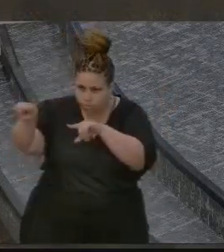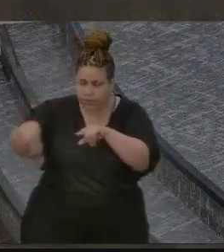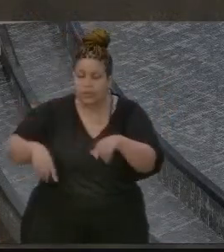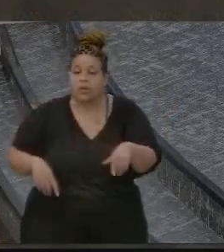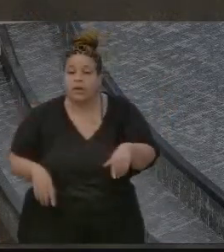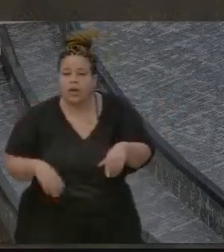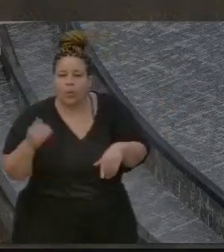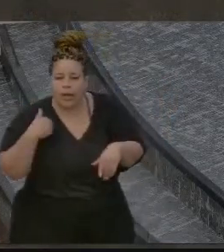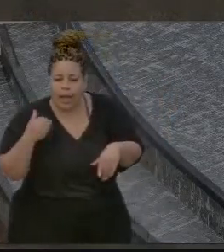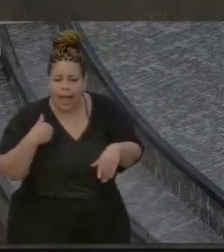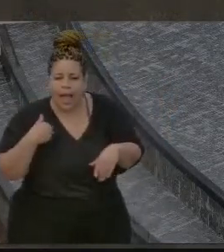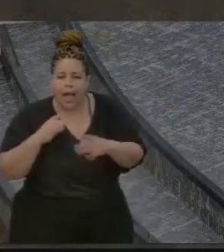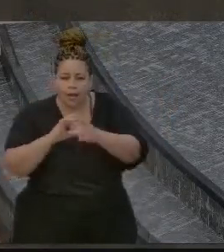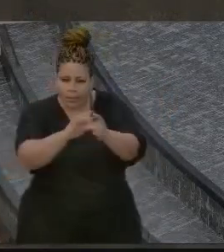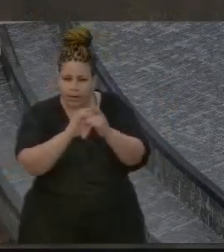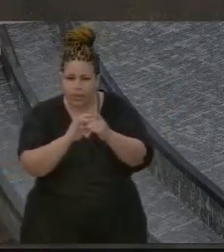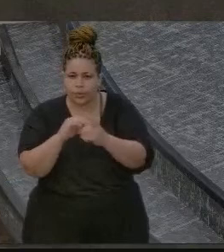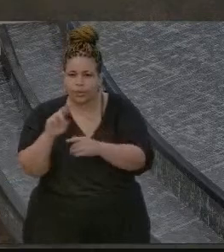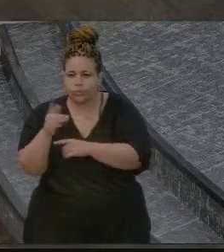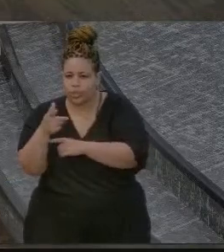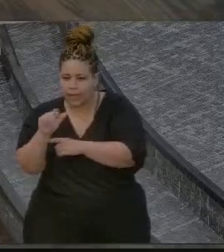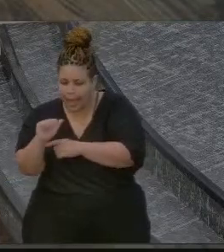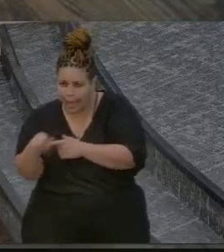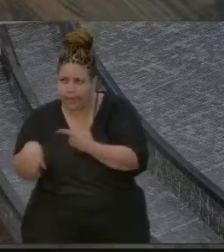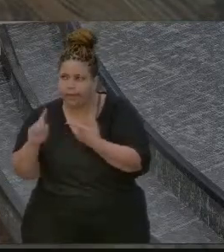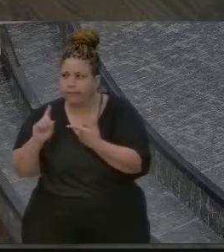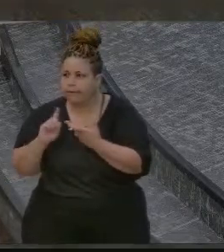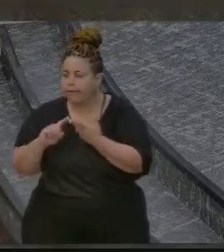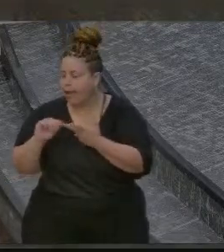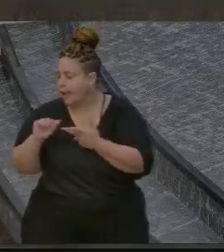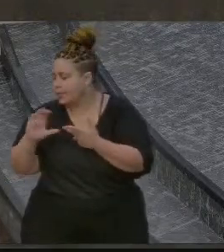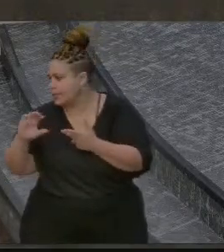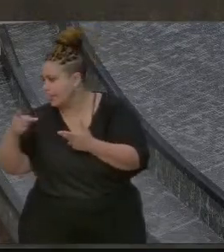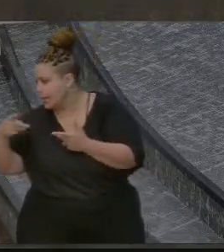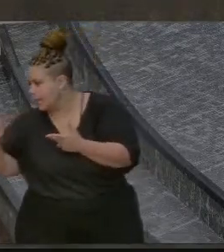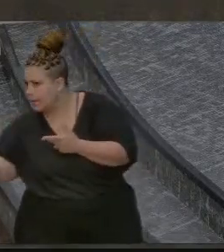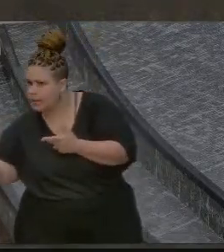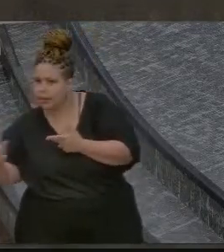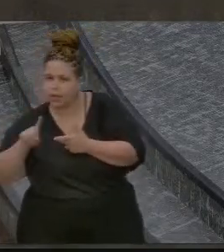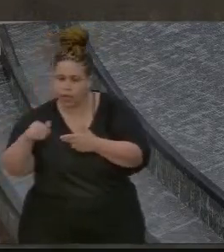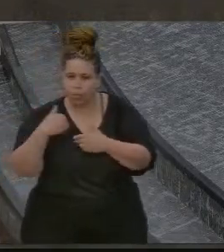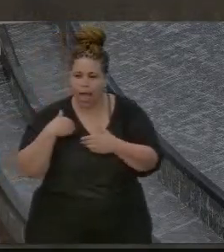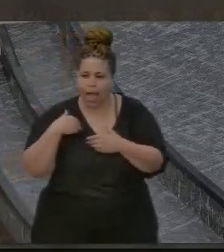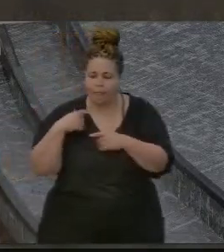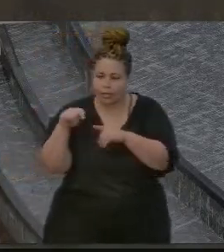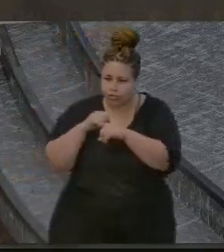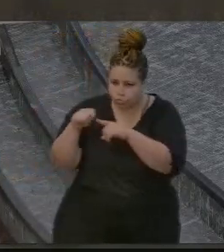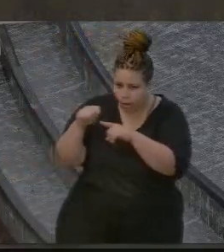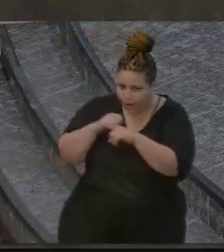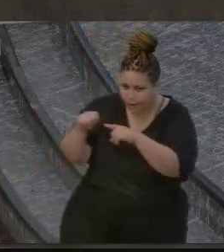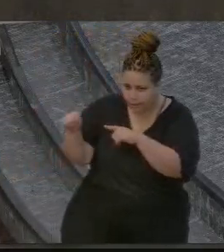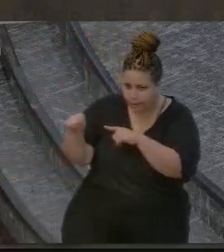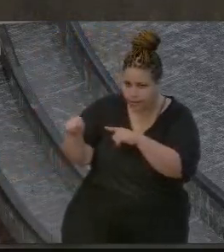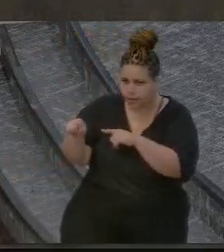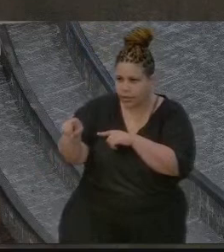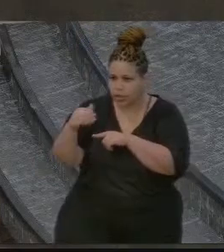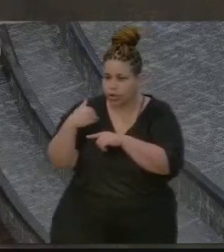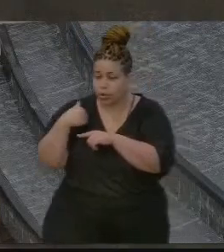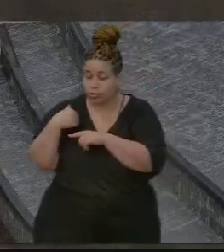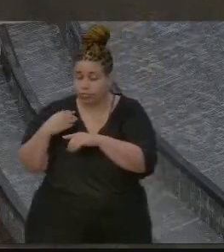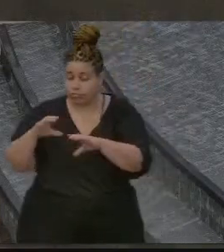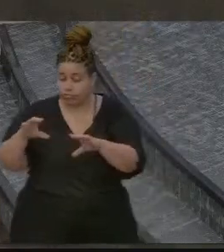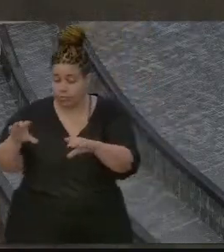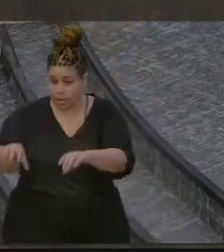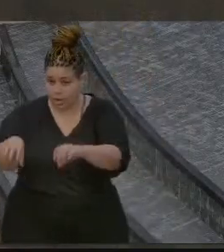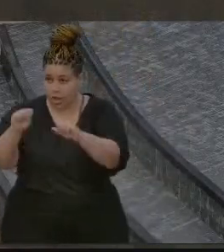UGA and the Sheriff's Department, right? Correct, yes. So, and you have done training. I just wanted them to hear that you, with the training you've done,